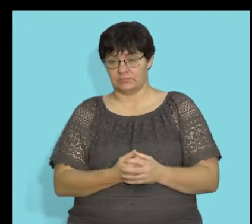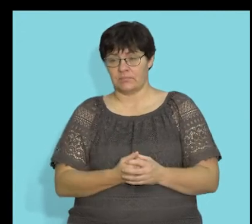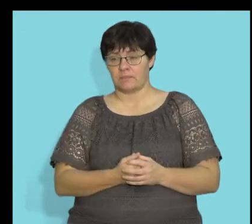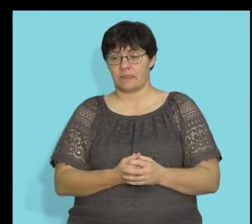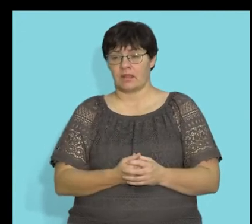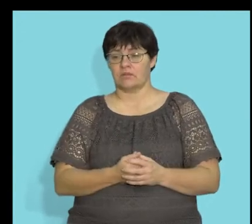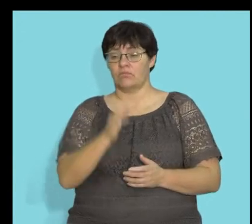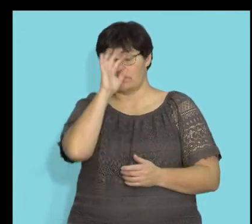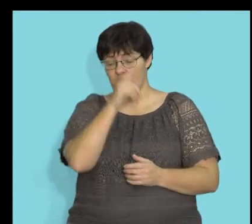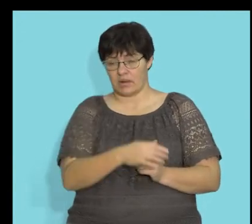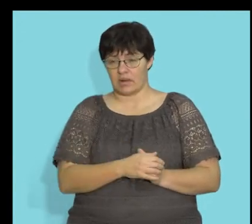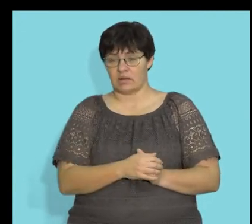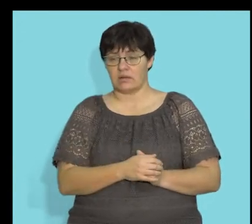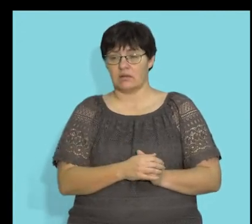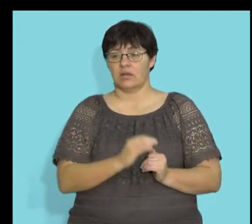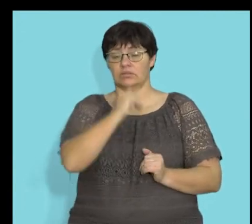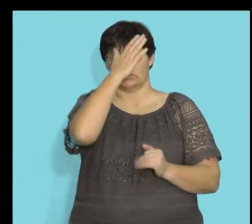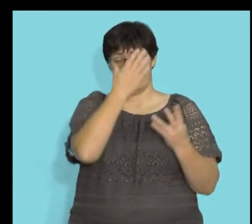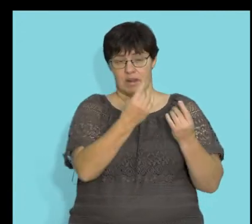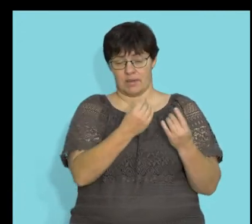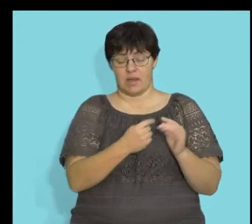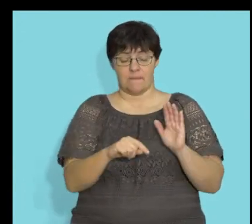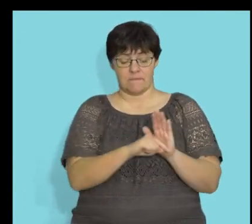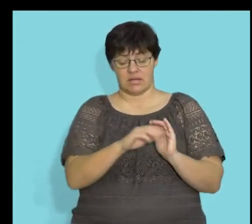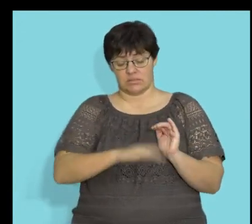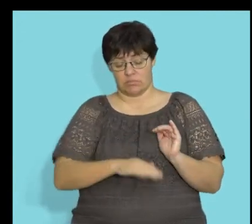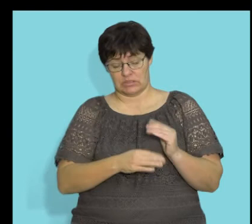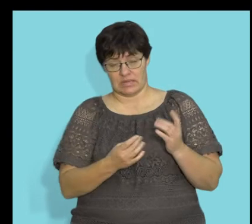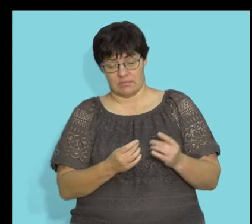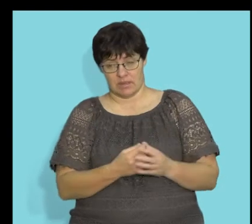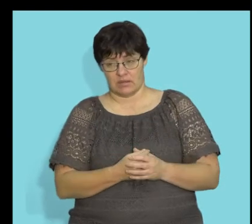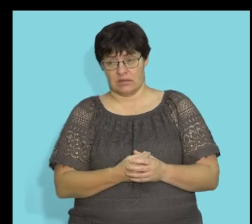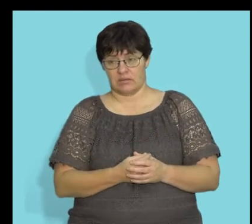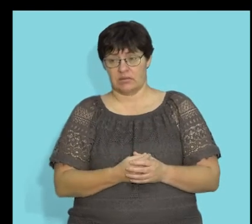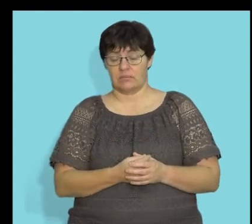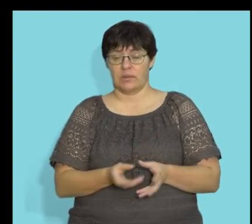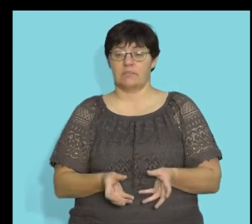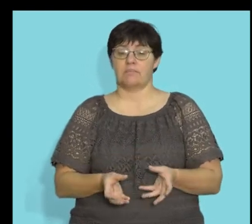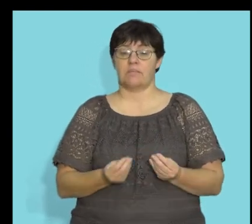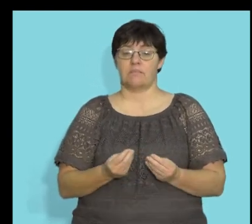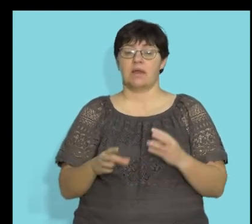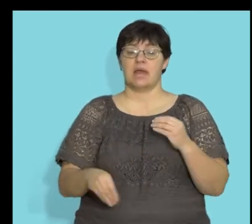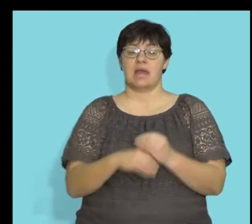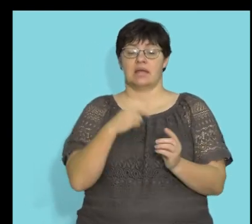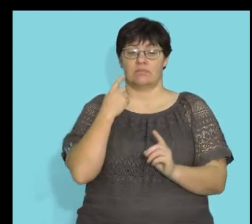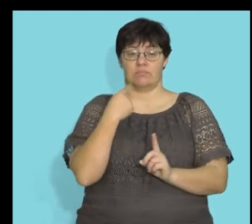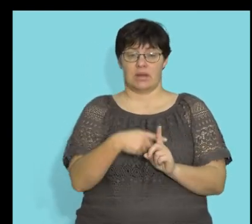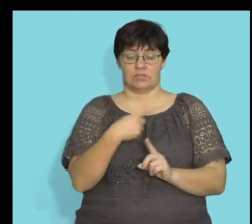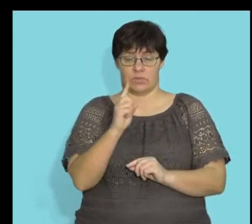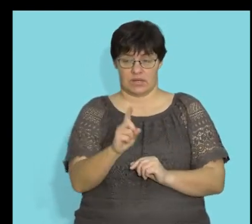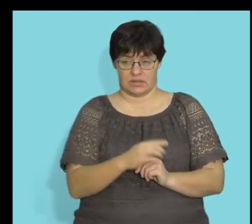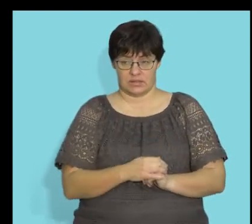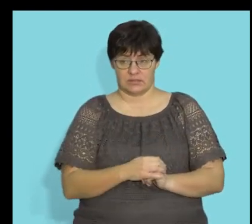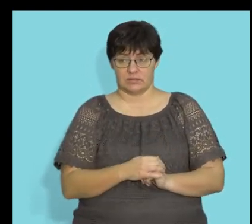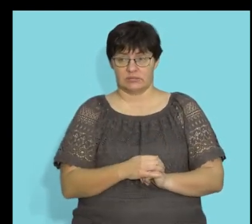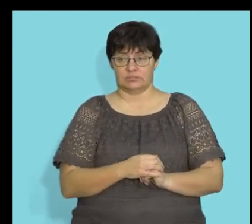just a reminder, I take the top number minus the bottom number, then I add 1. So I'm going